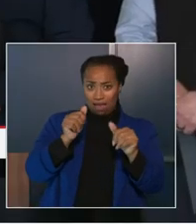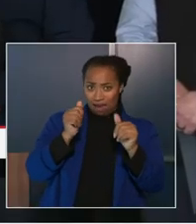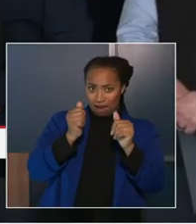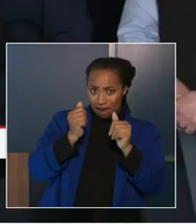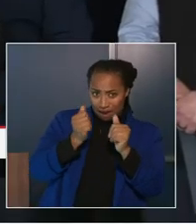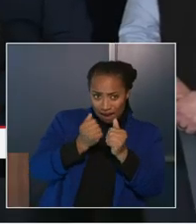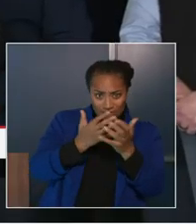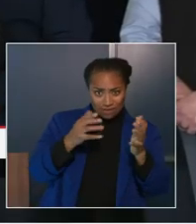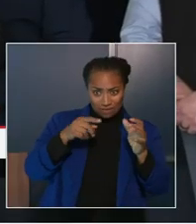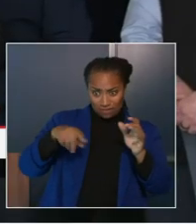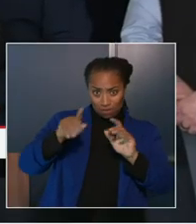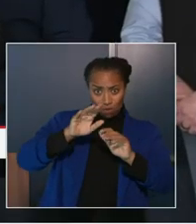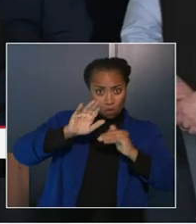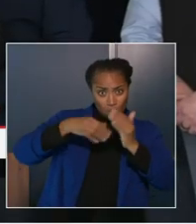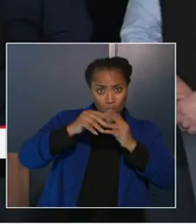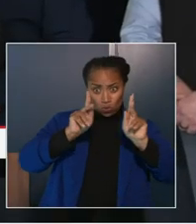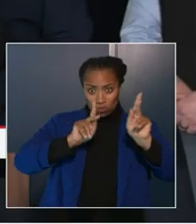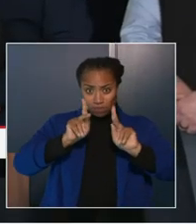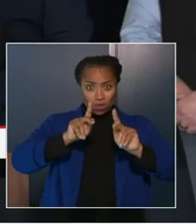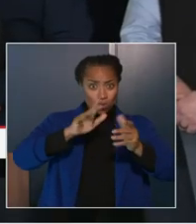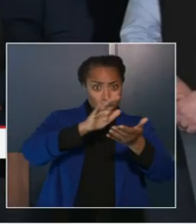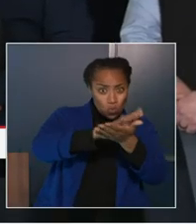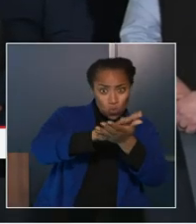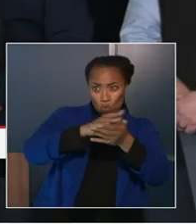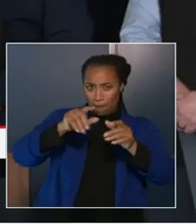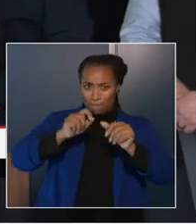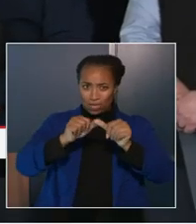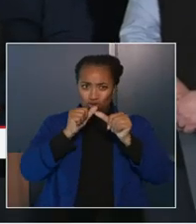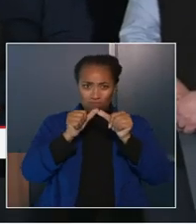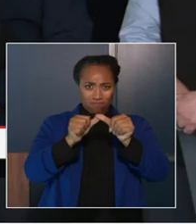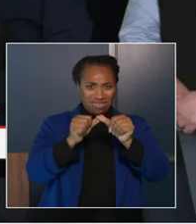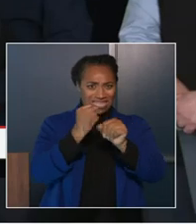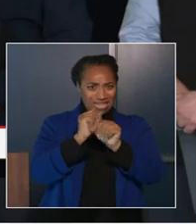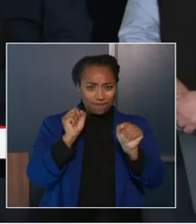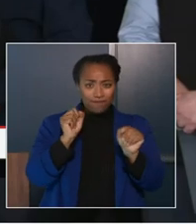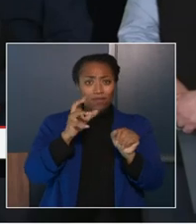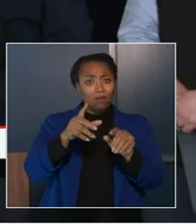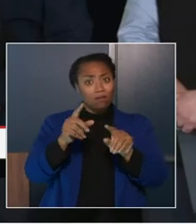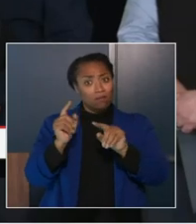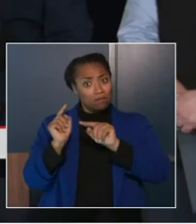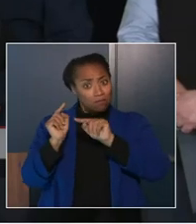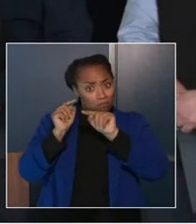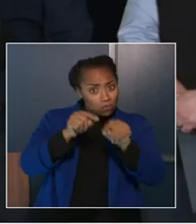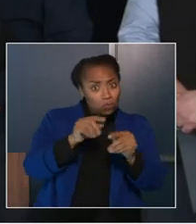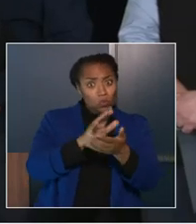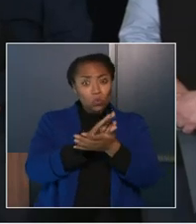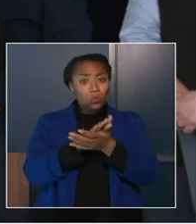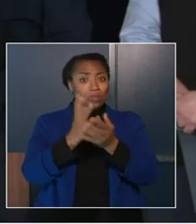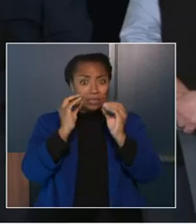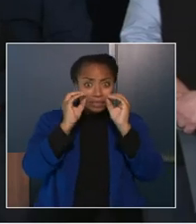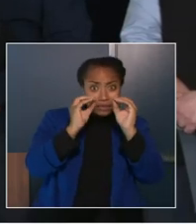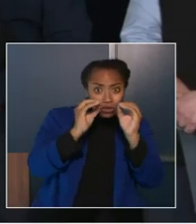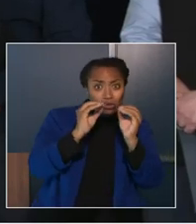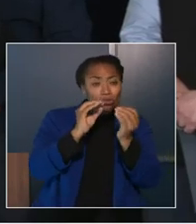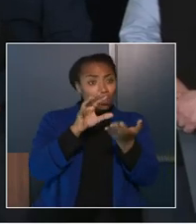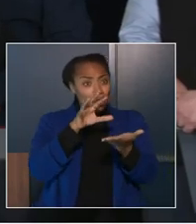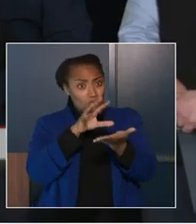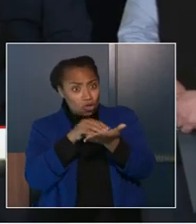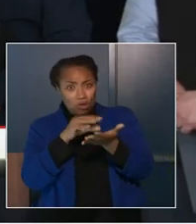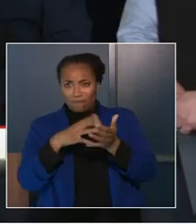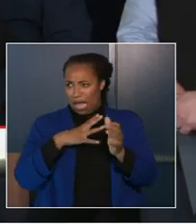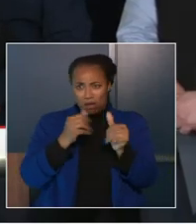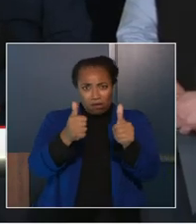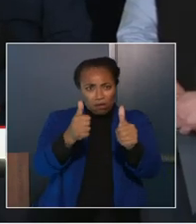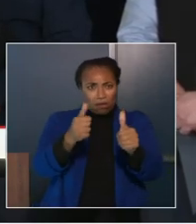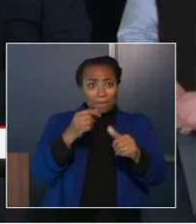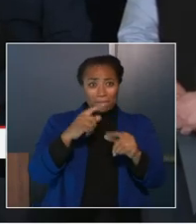our kids to be in school buildings with their teachers and their fellow students so that they can learn. We expect this to be an